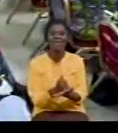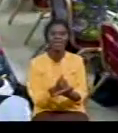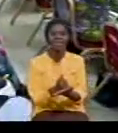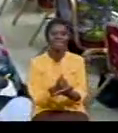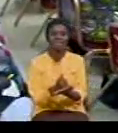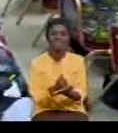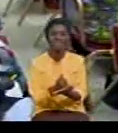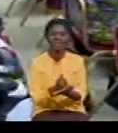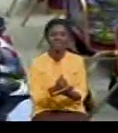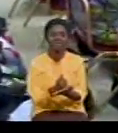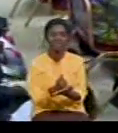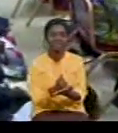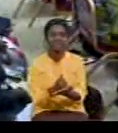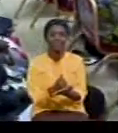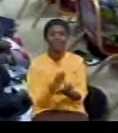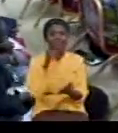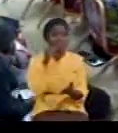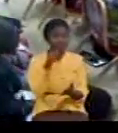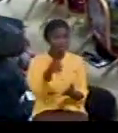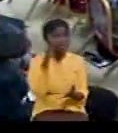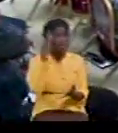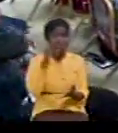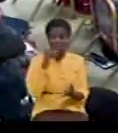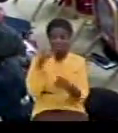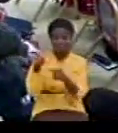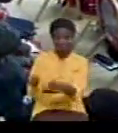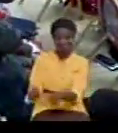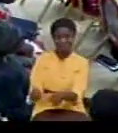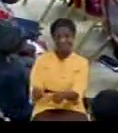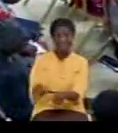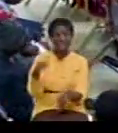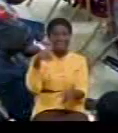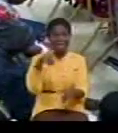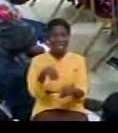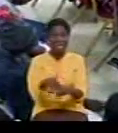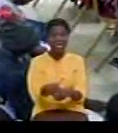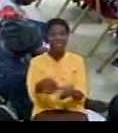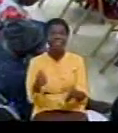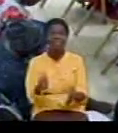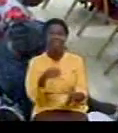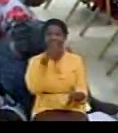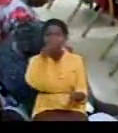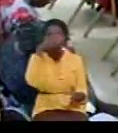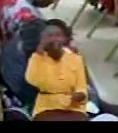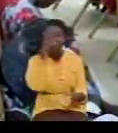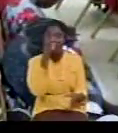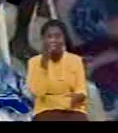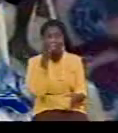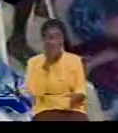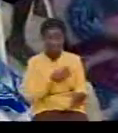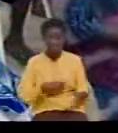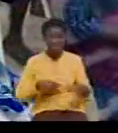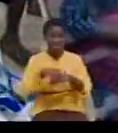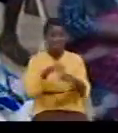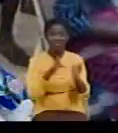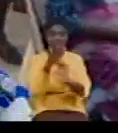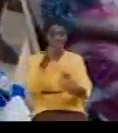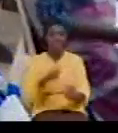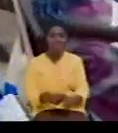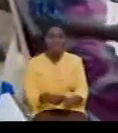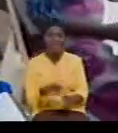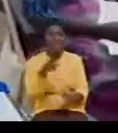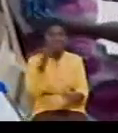Amen. You will not remain in an occultic kingdom. You will